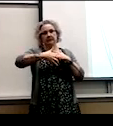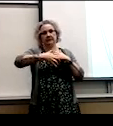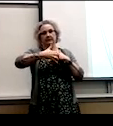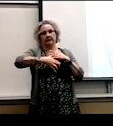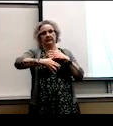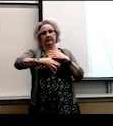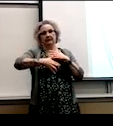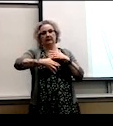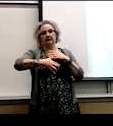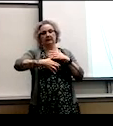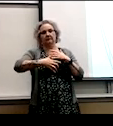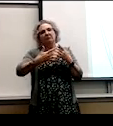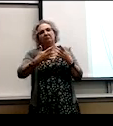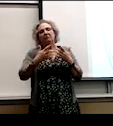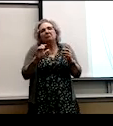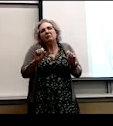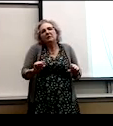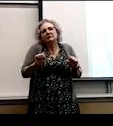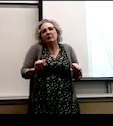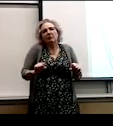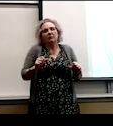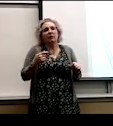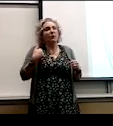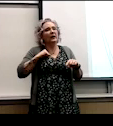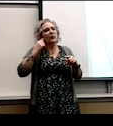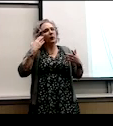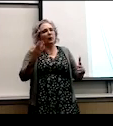know. How am I doing for time?